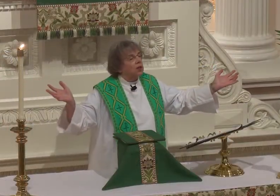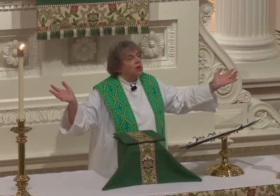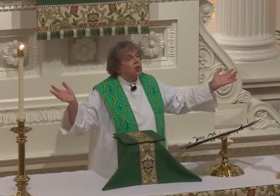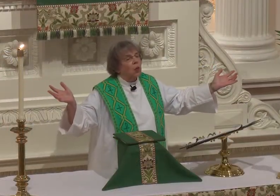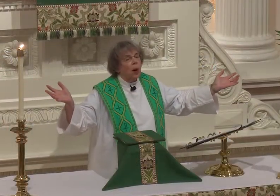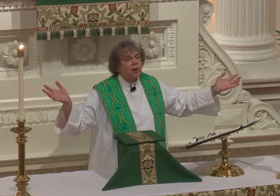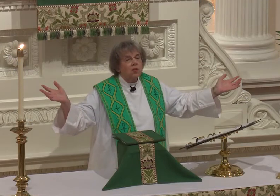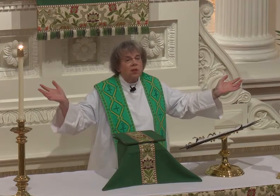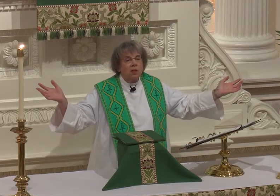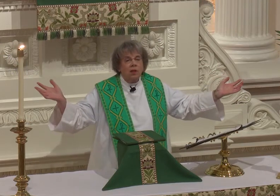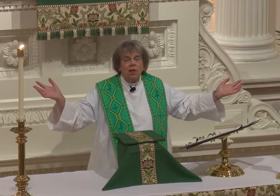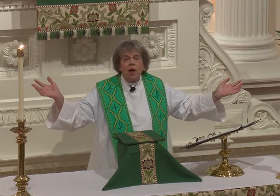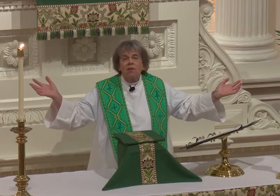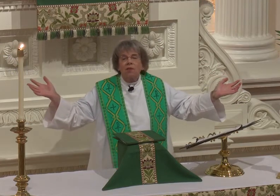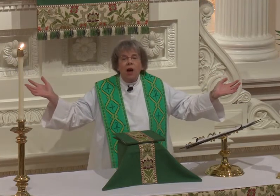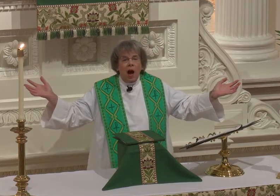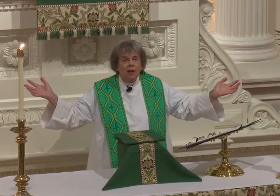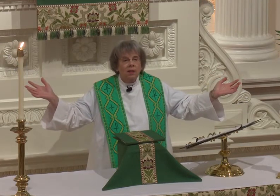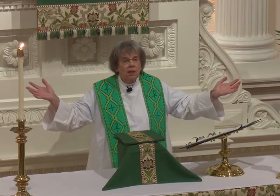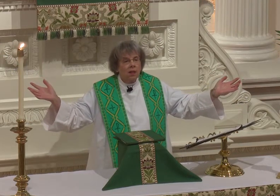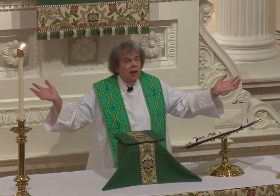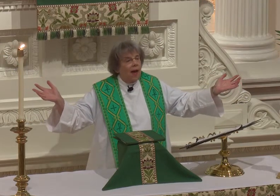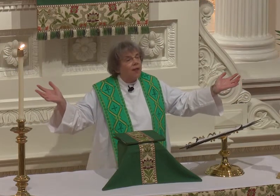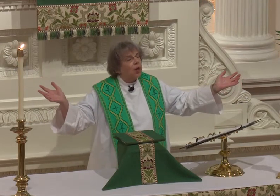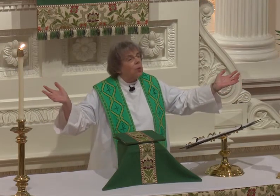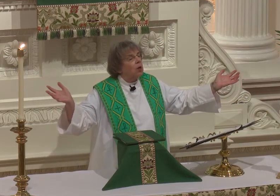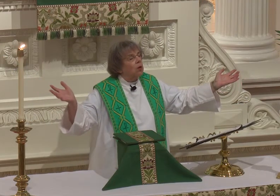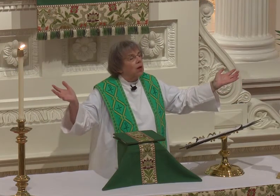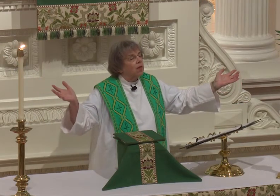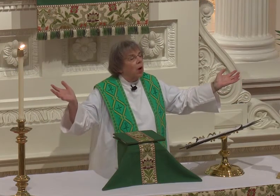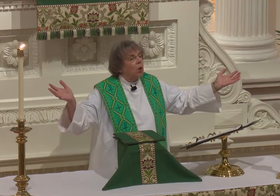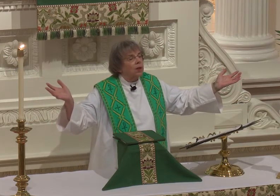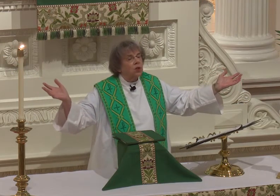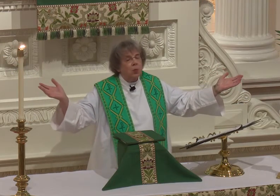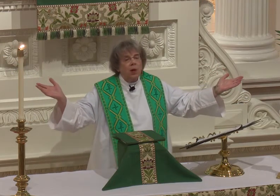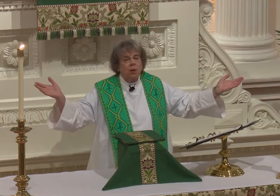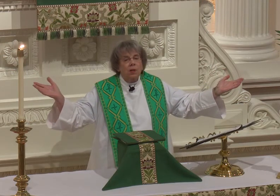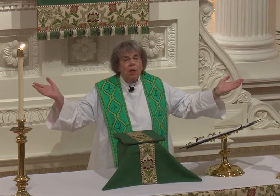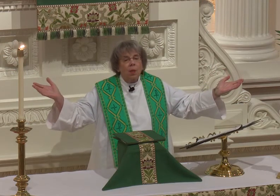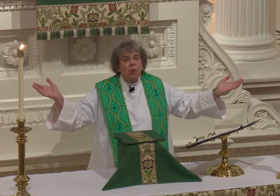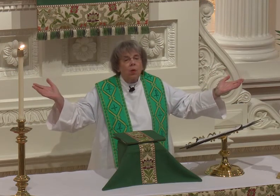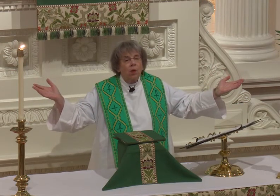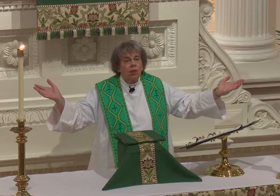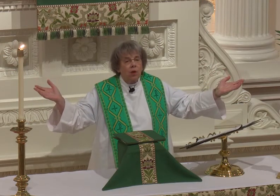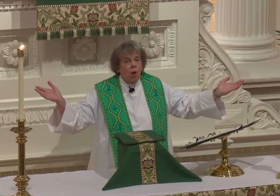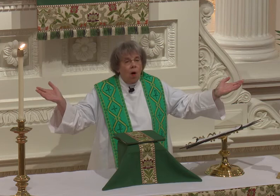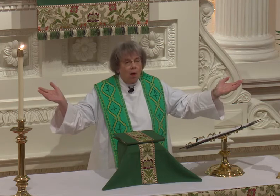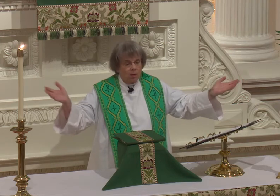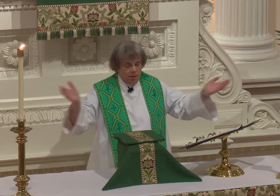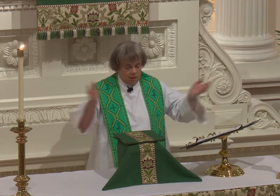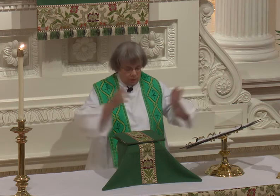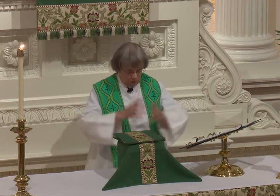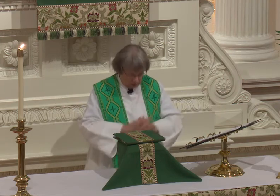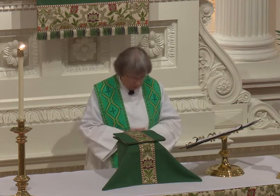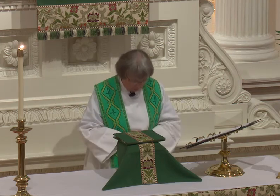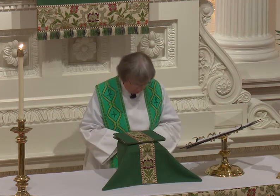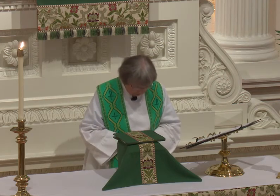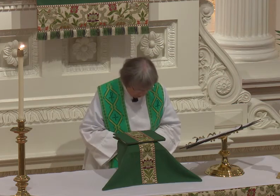Lord Jesus Christ, the love of God, and the communion of the Holy Spirit be with you all.